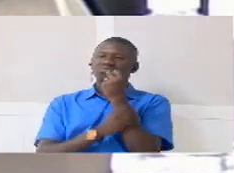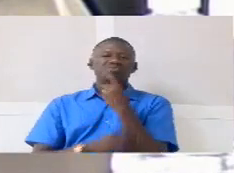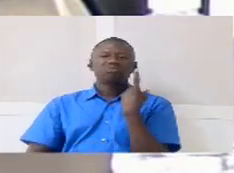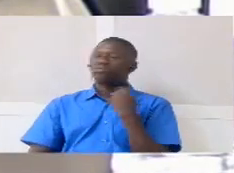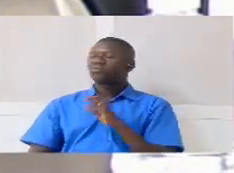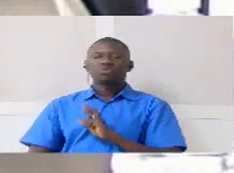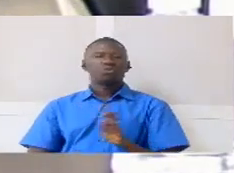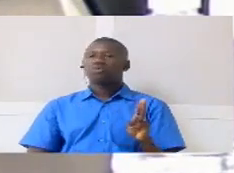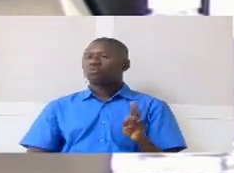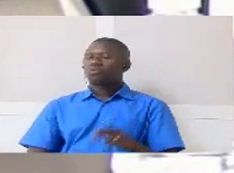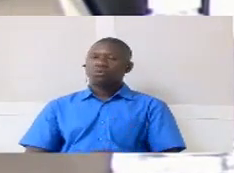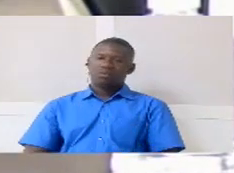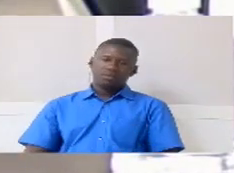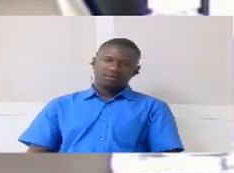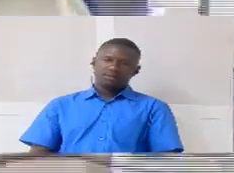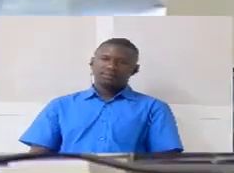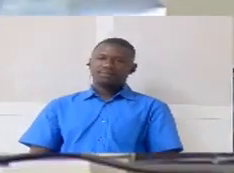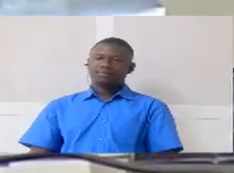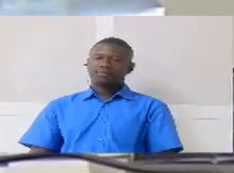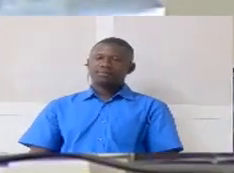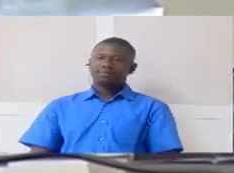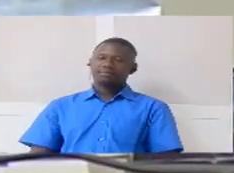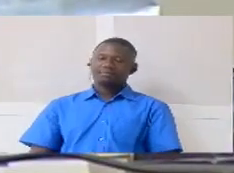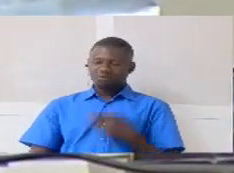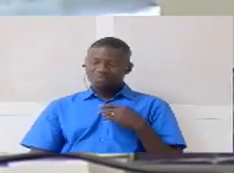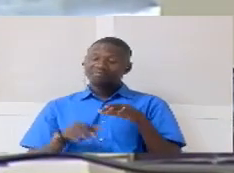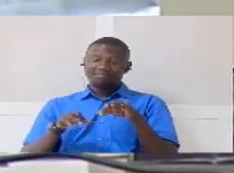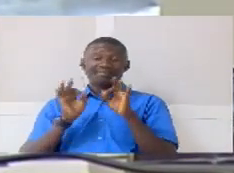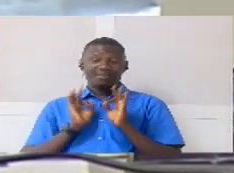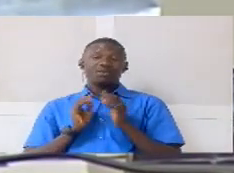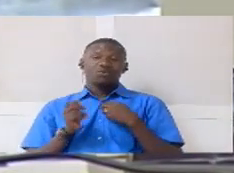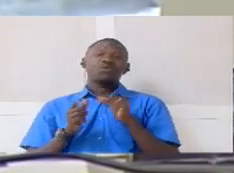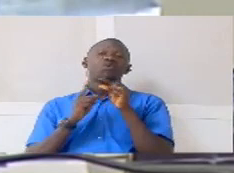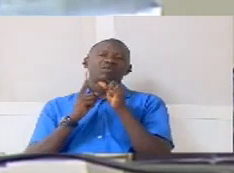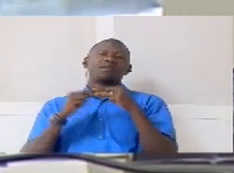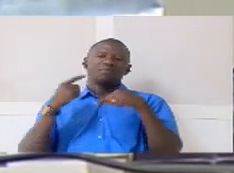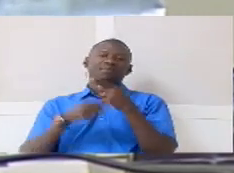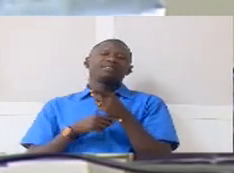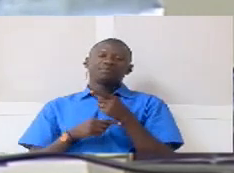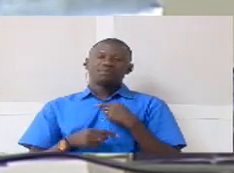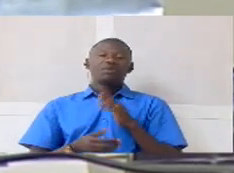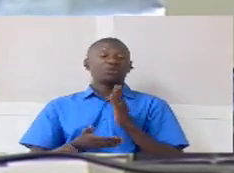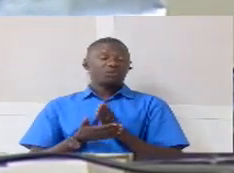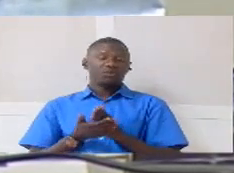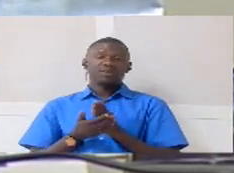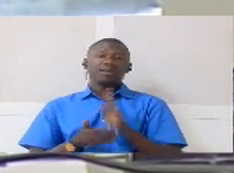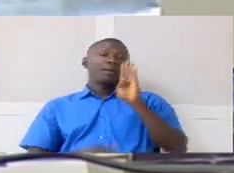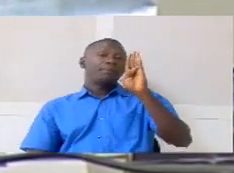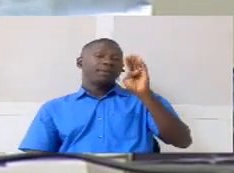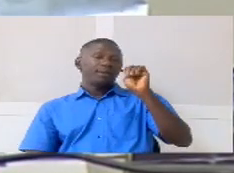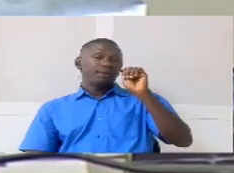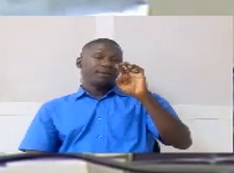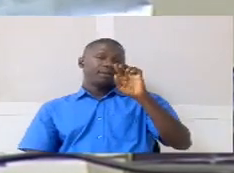Well, we take your word for it, surely, but also berry berry was a factor that